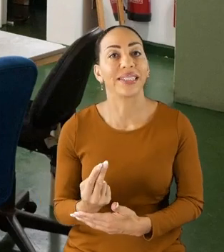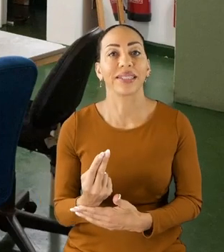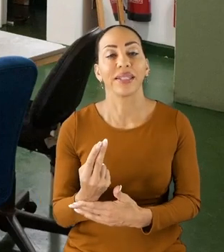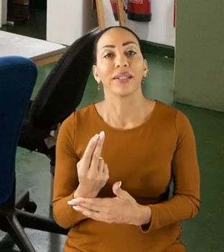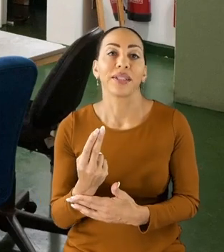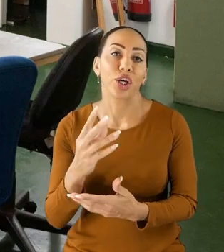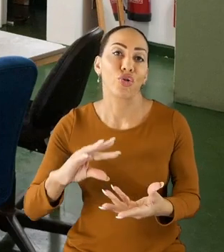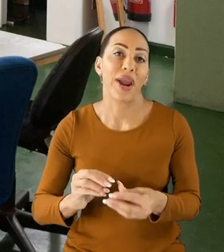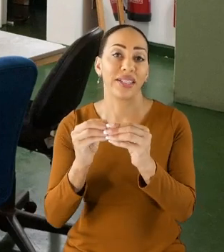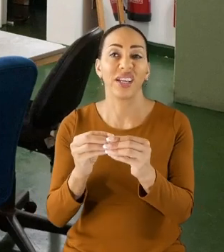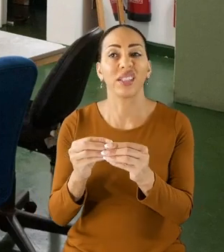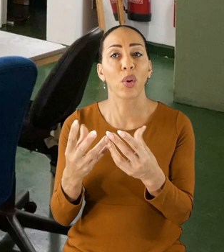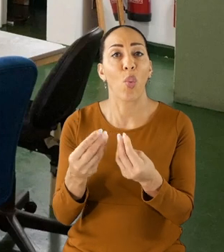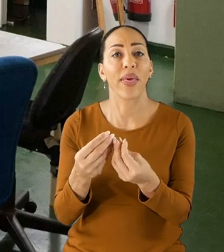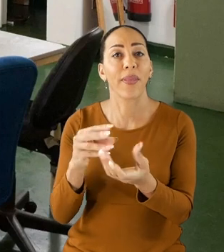opportunities.